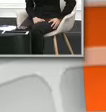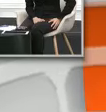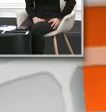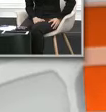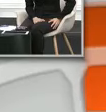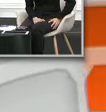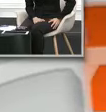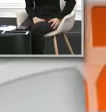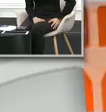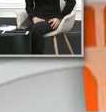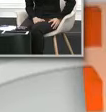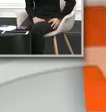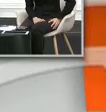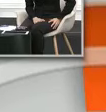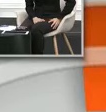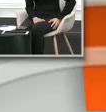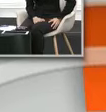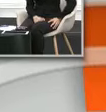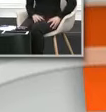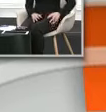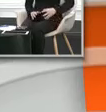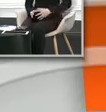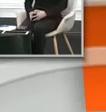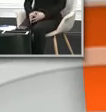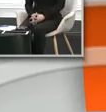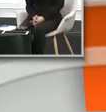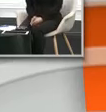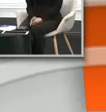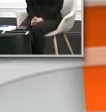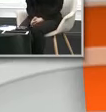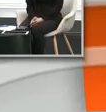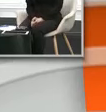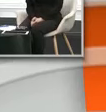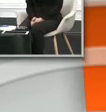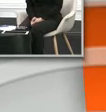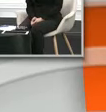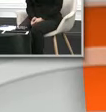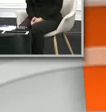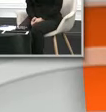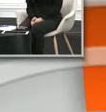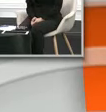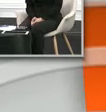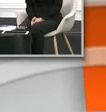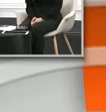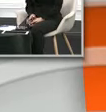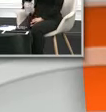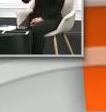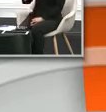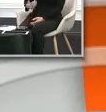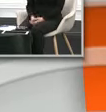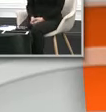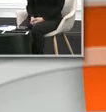Yes. But the last debate by Khun Jirayu Hongsap from Pheu Thai Party seems to be focusing